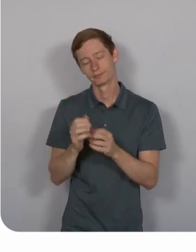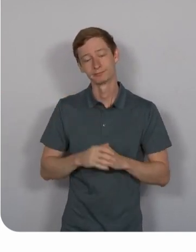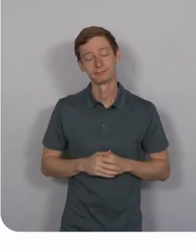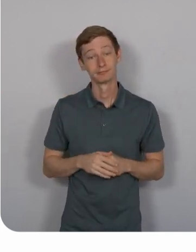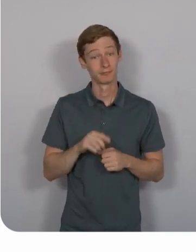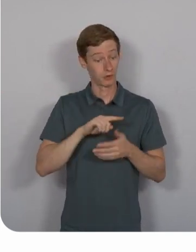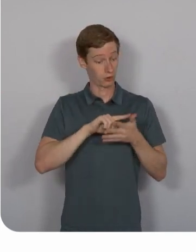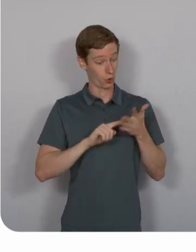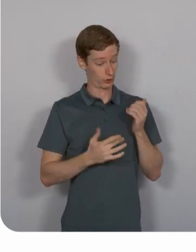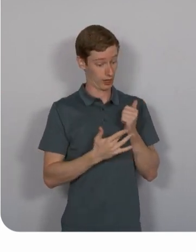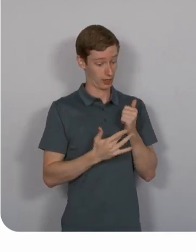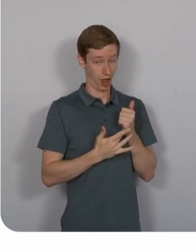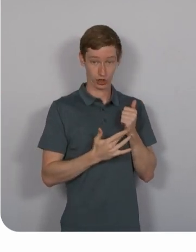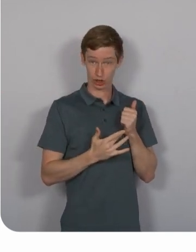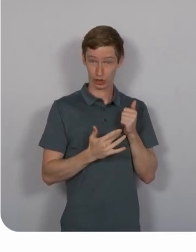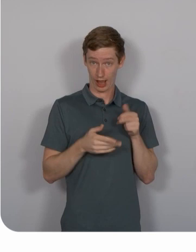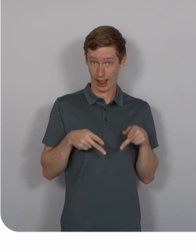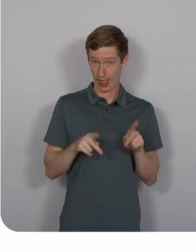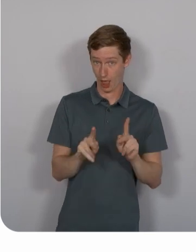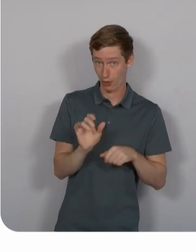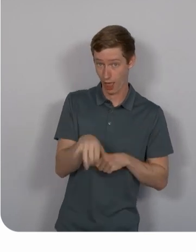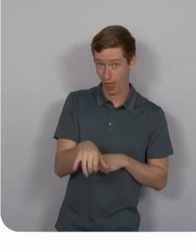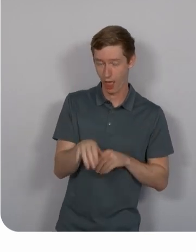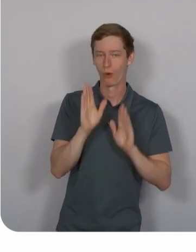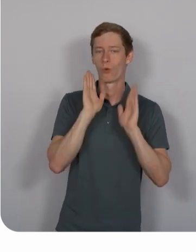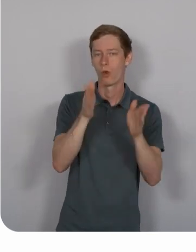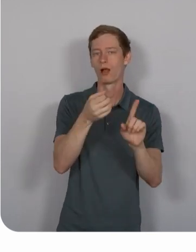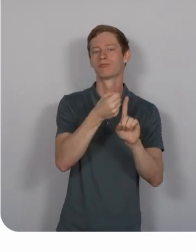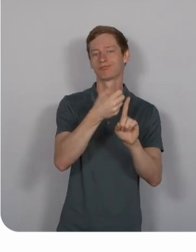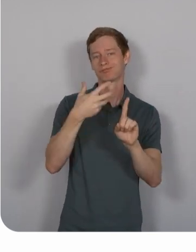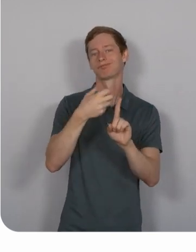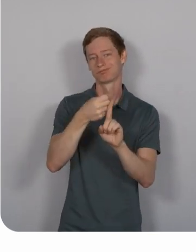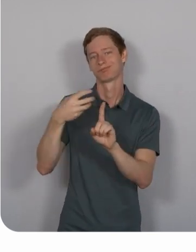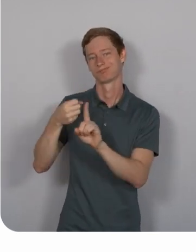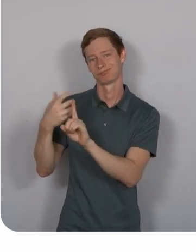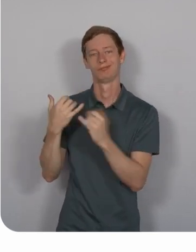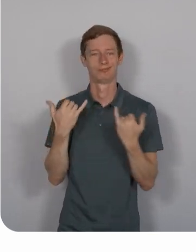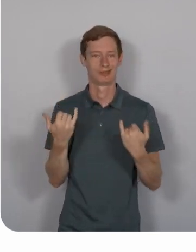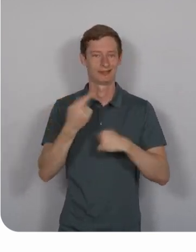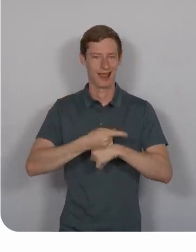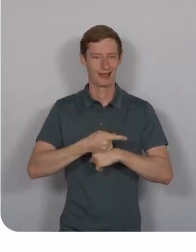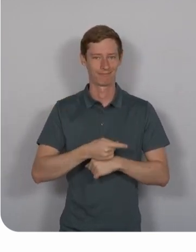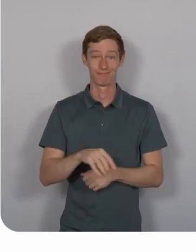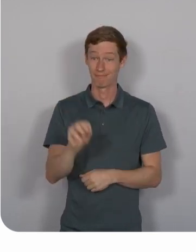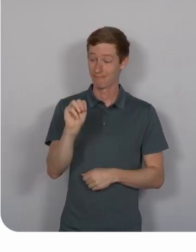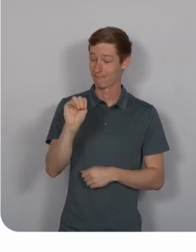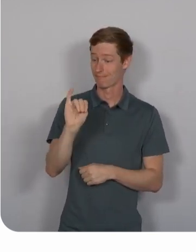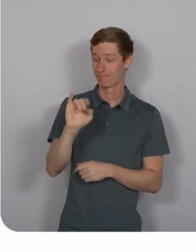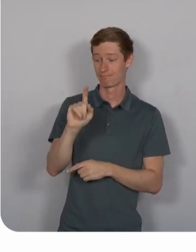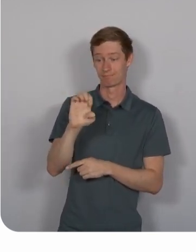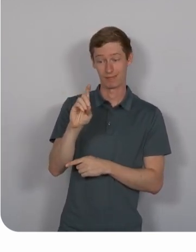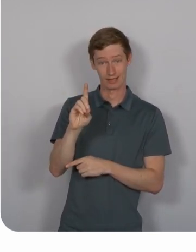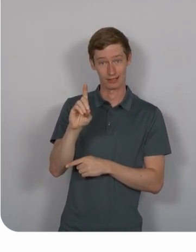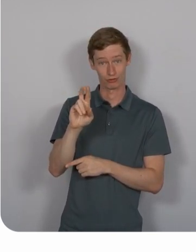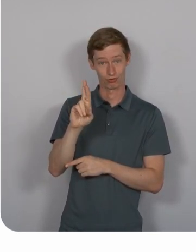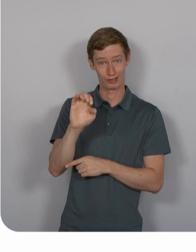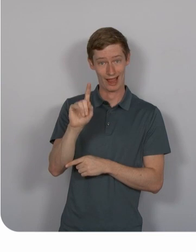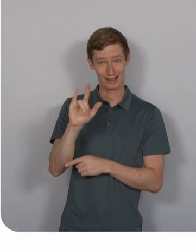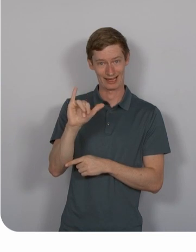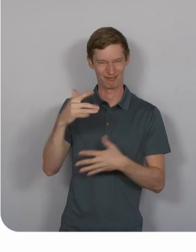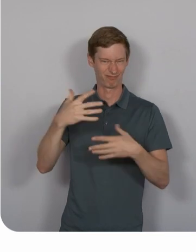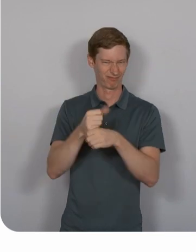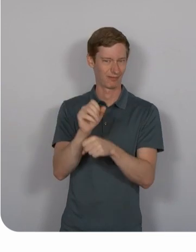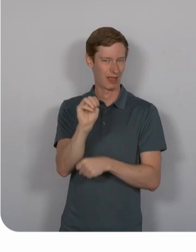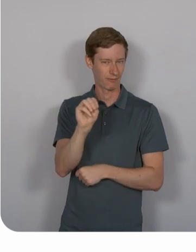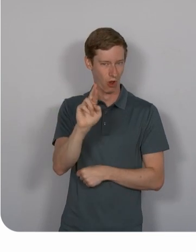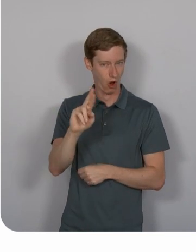are the things that we are going to talk about today. Mixed reality, allows you to bring digital objects into the physical